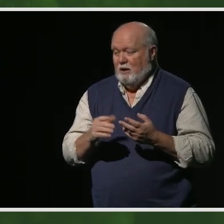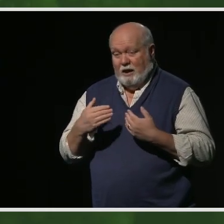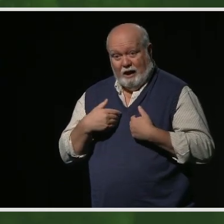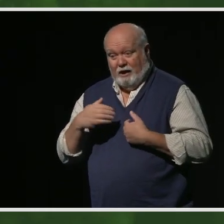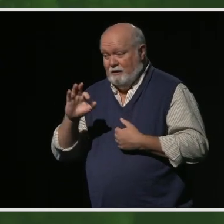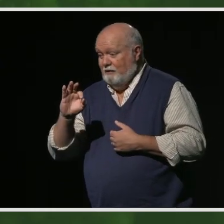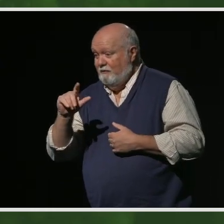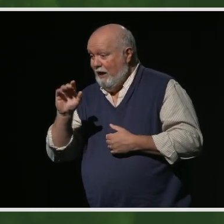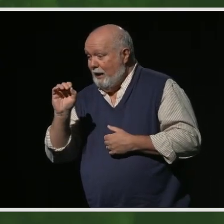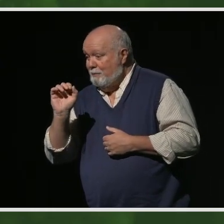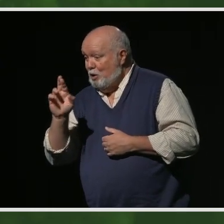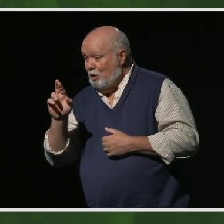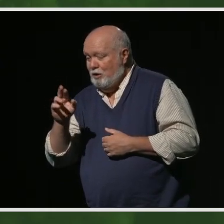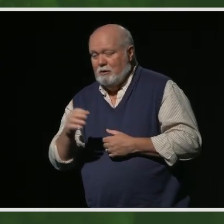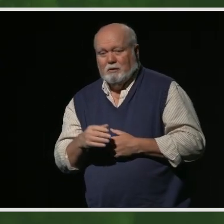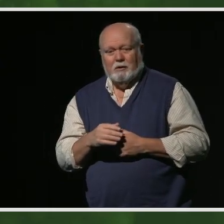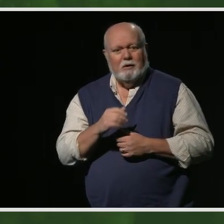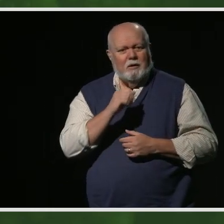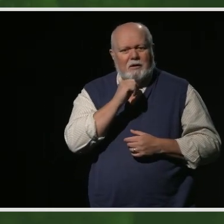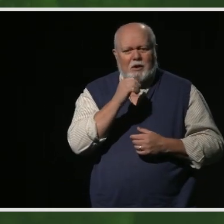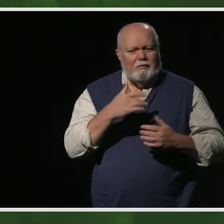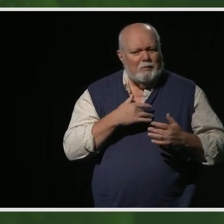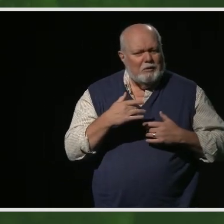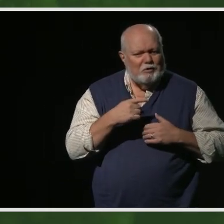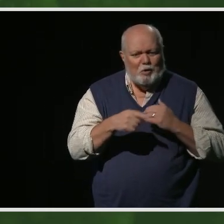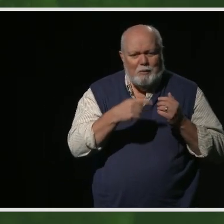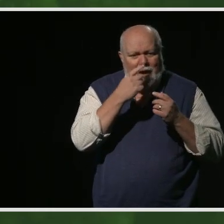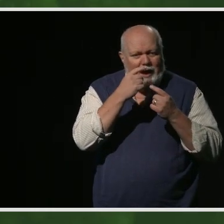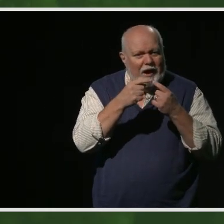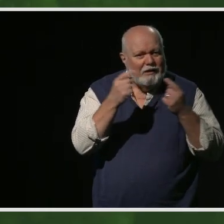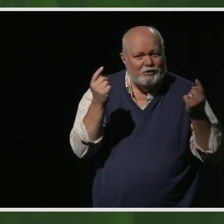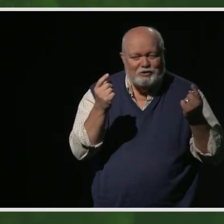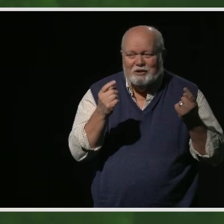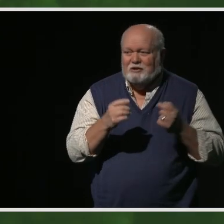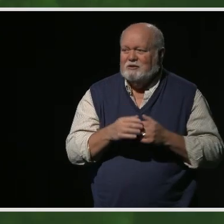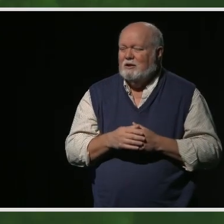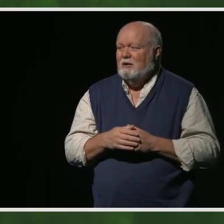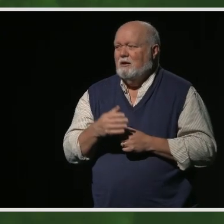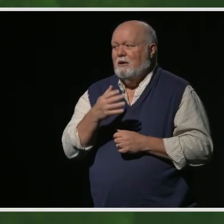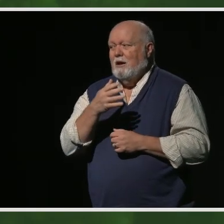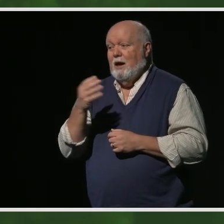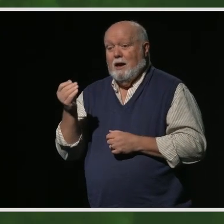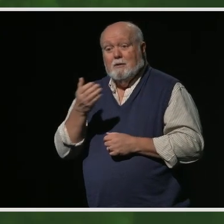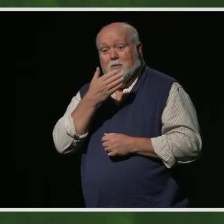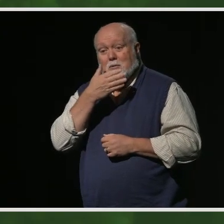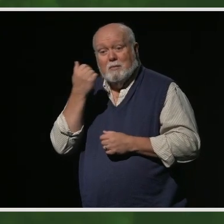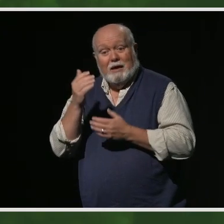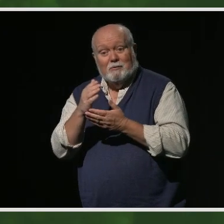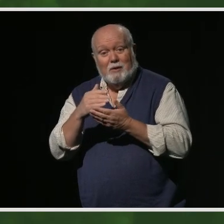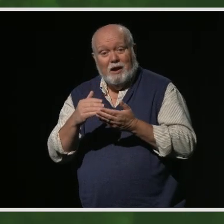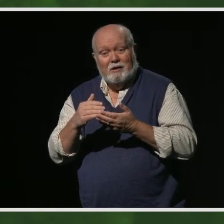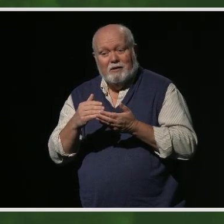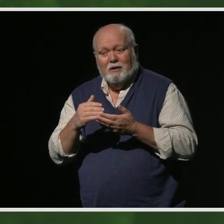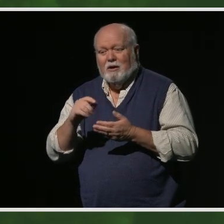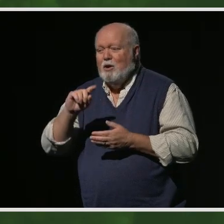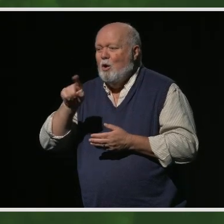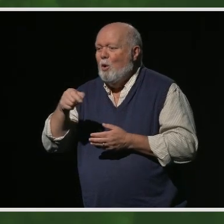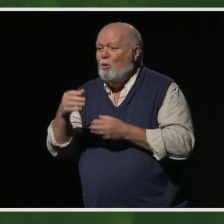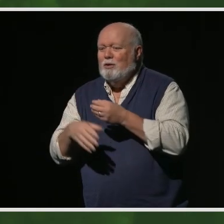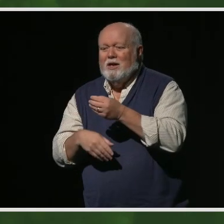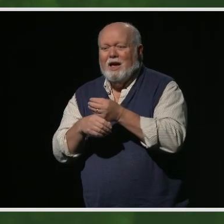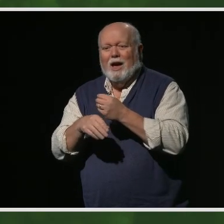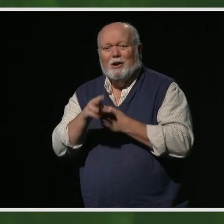free. This is a worry-free option for parents, and the best part, you only need water.